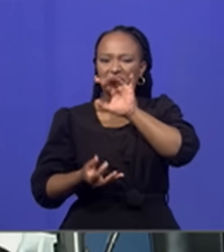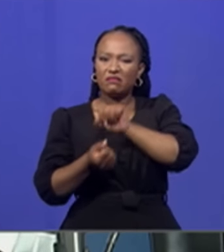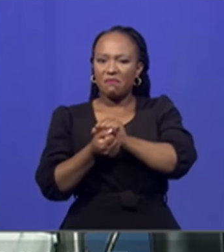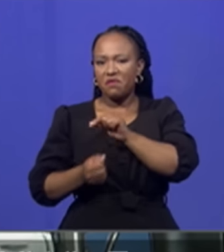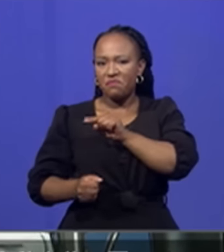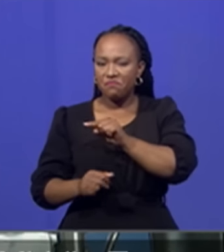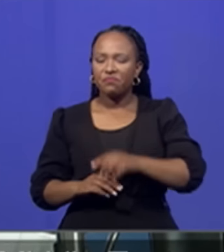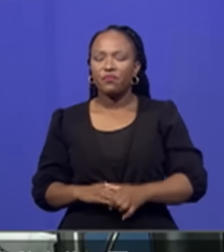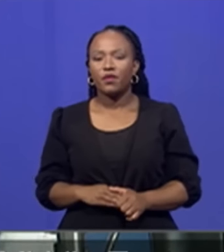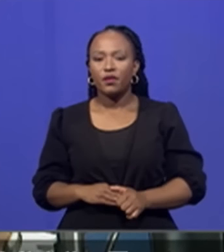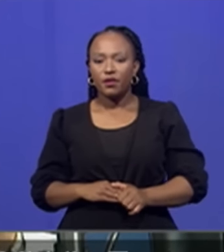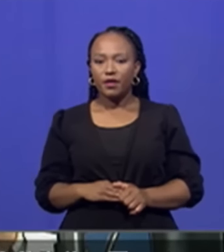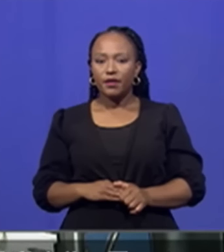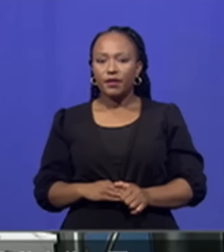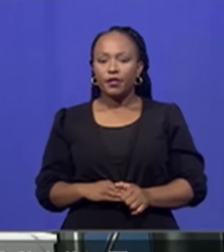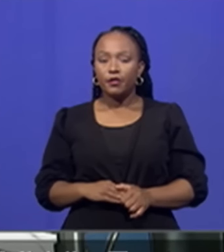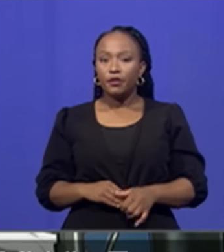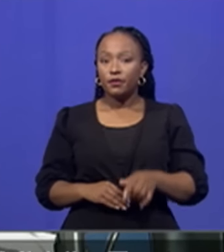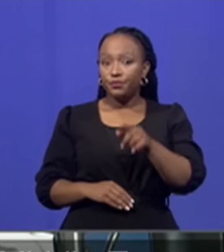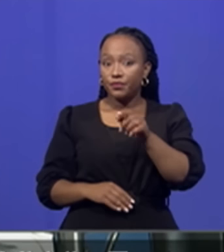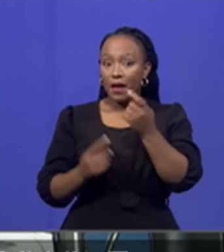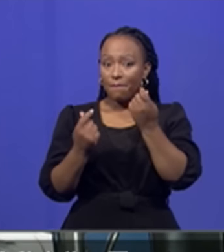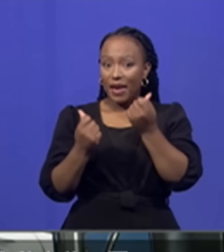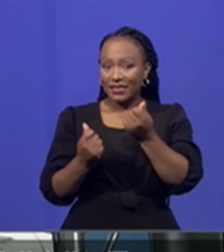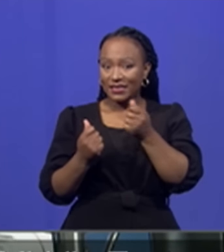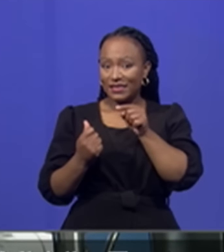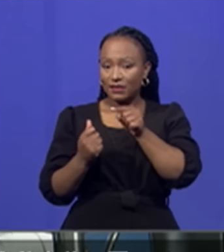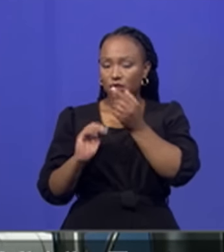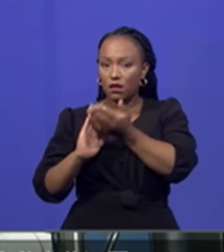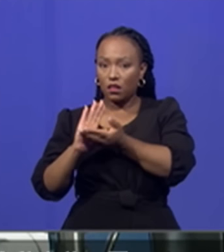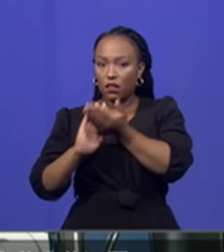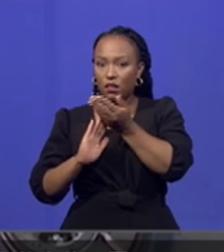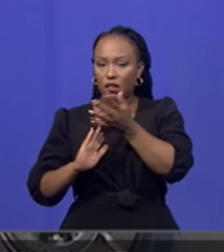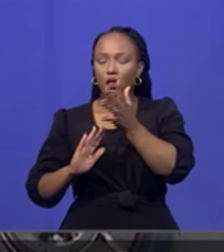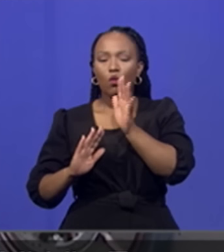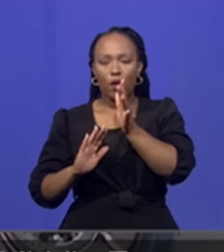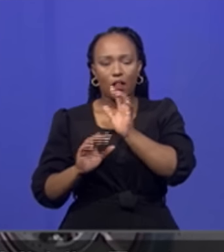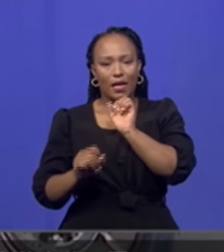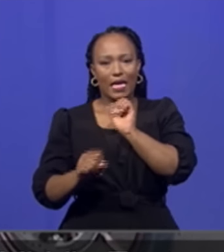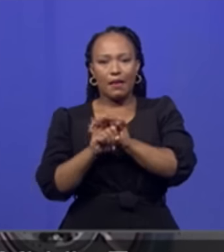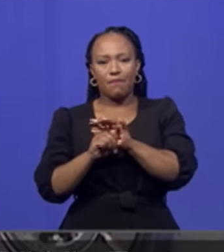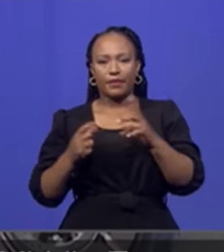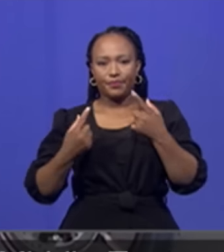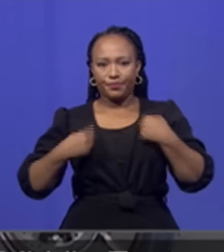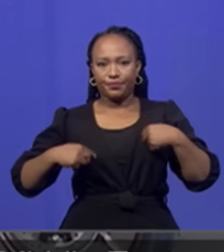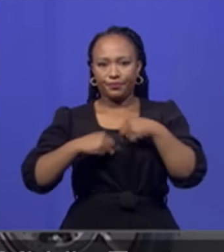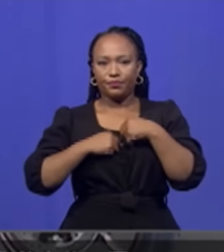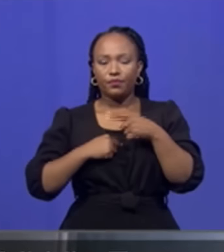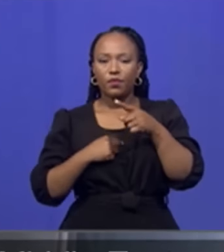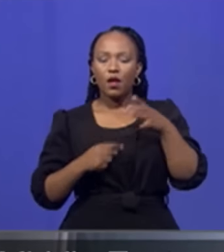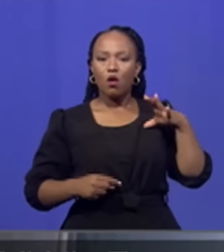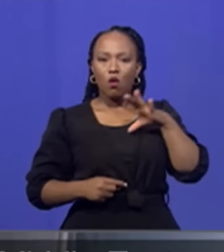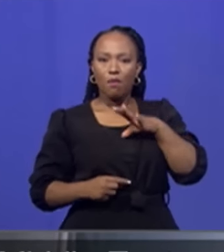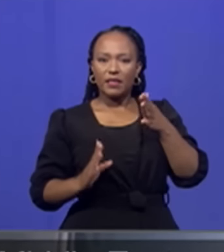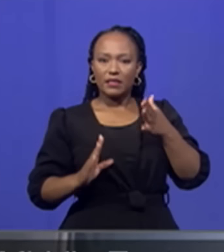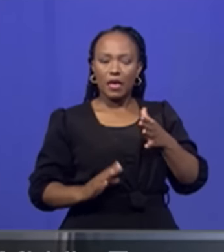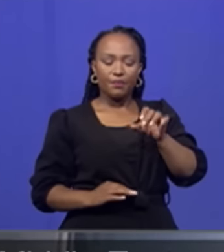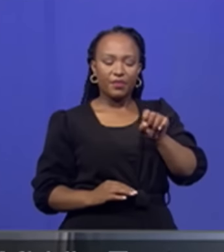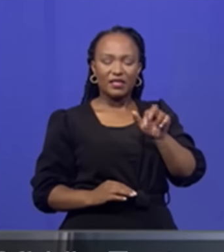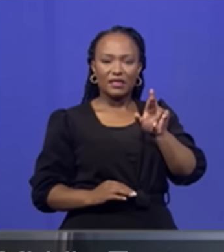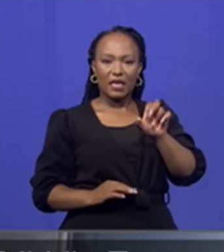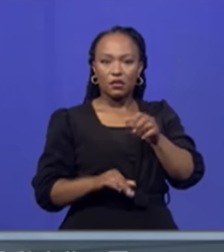The rising oil prices will definitely come through and affect us. Mokomishenara ya Ditaba wa SARS